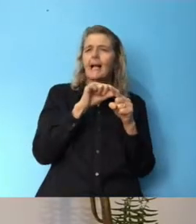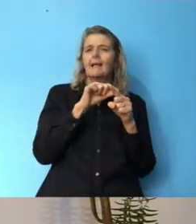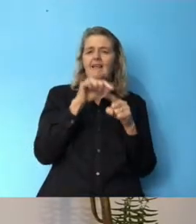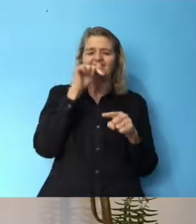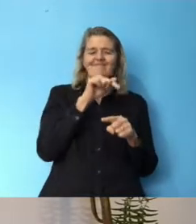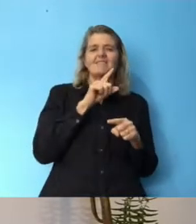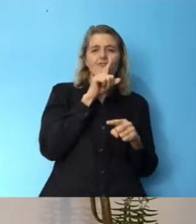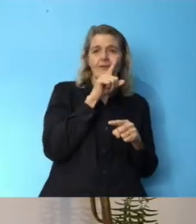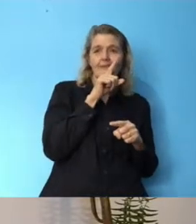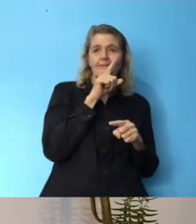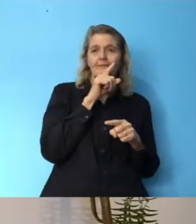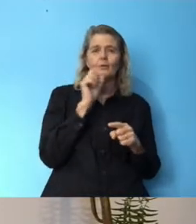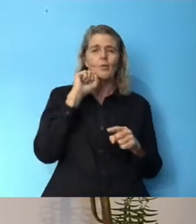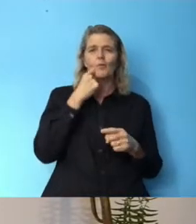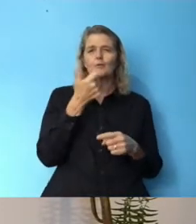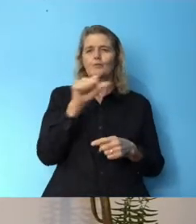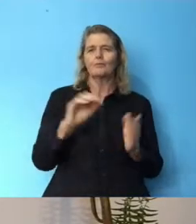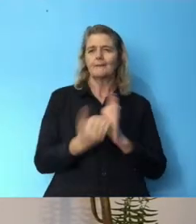get a bit of that on my brush.